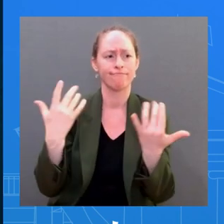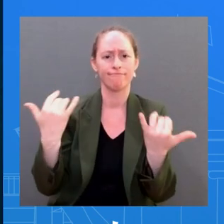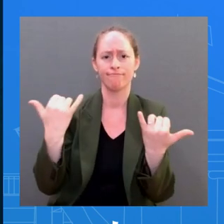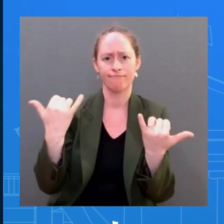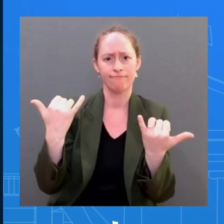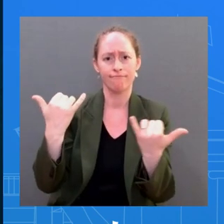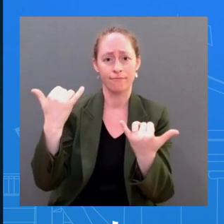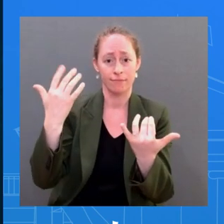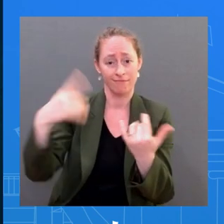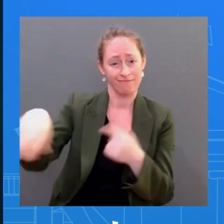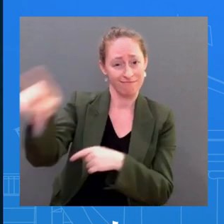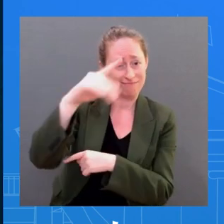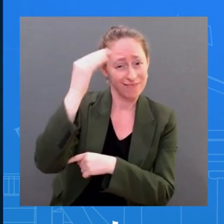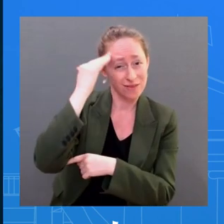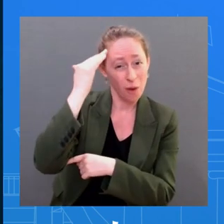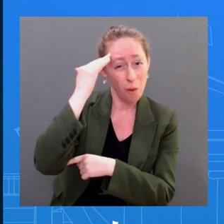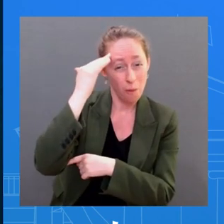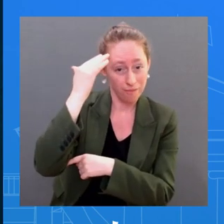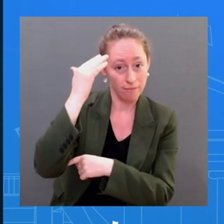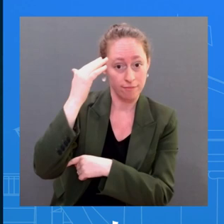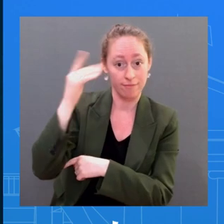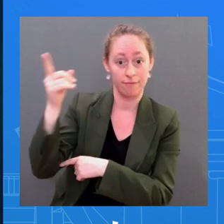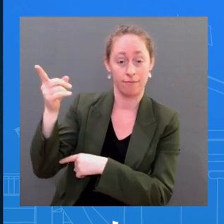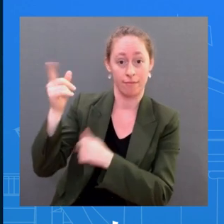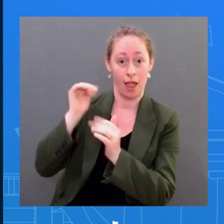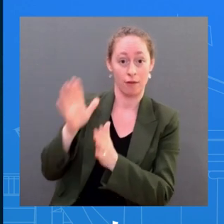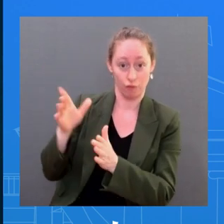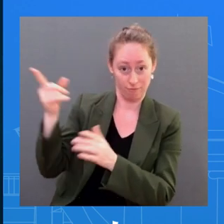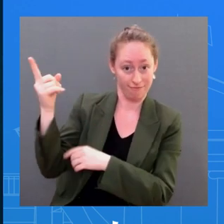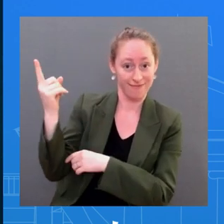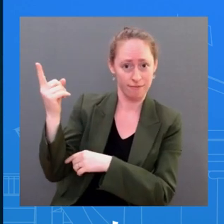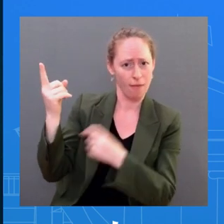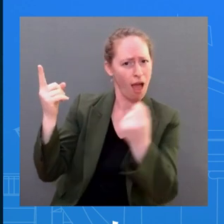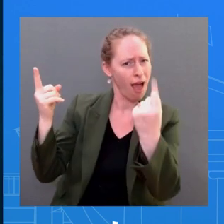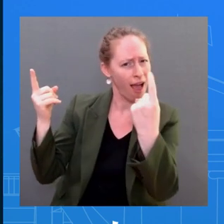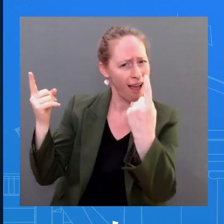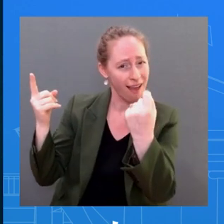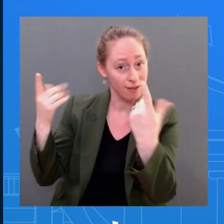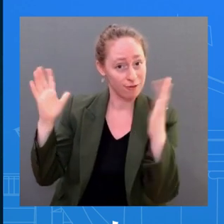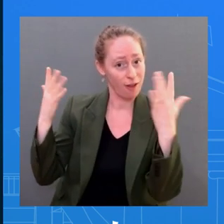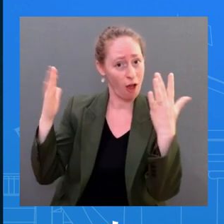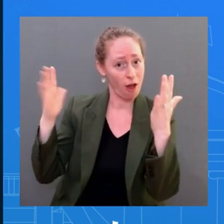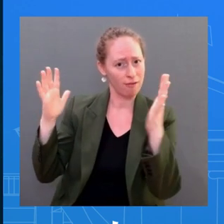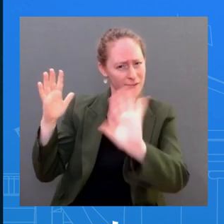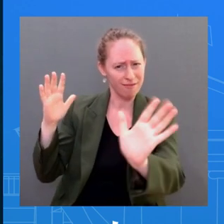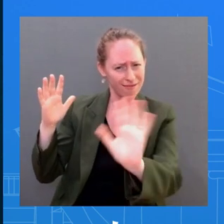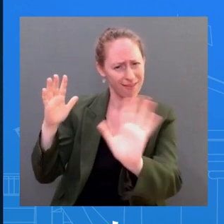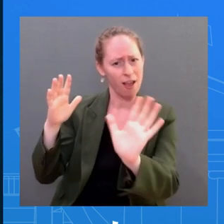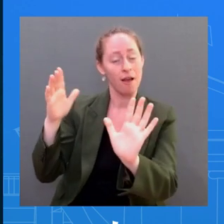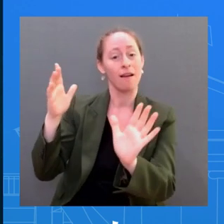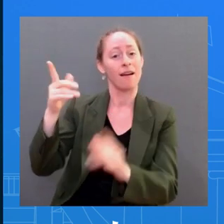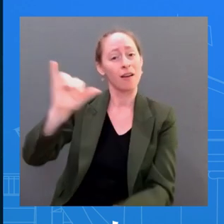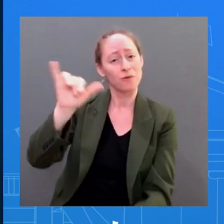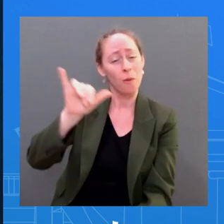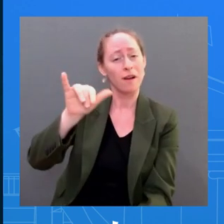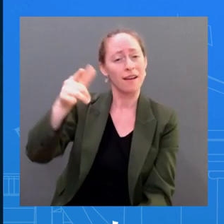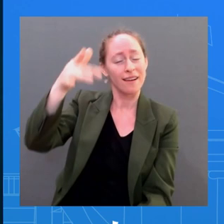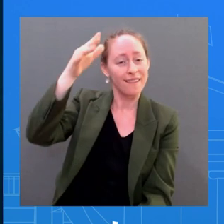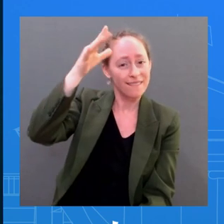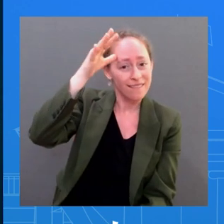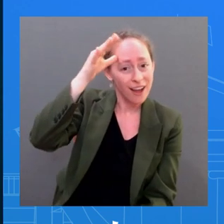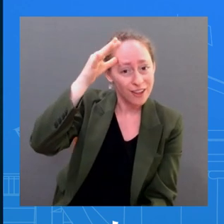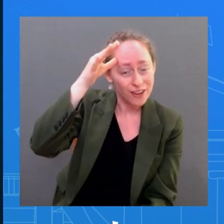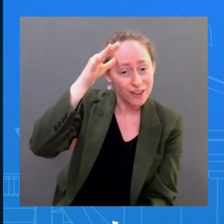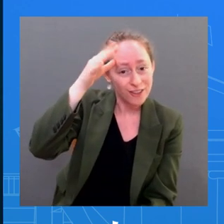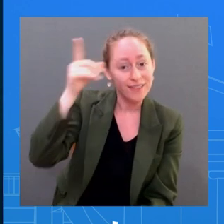he is a father, a native of Uvalde, Texas, and a gun owner. He is here today